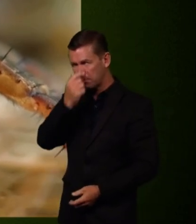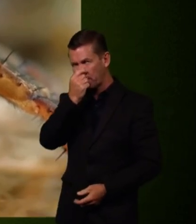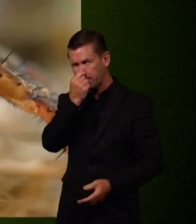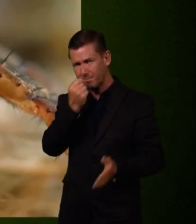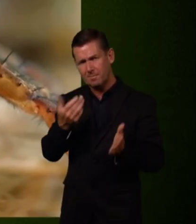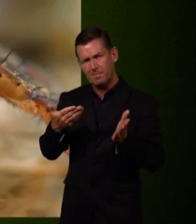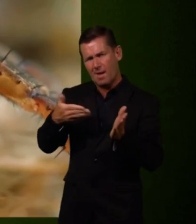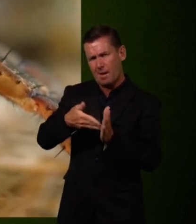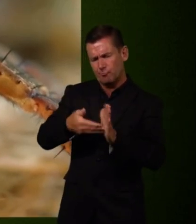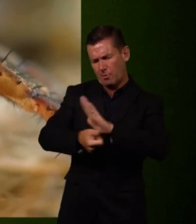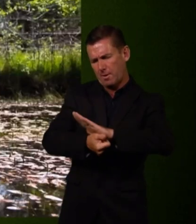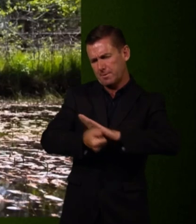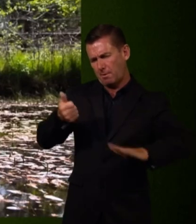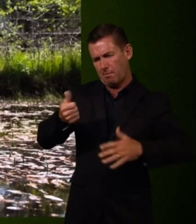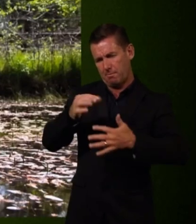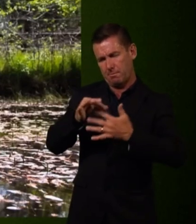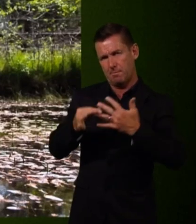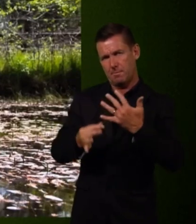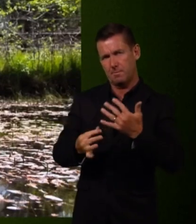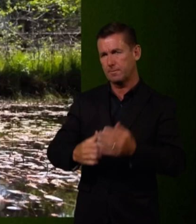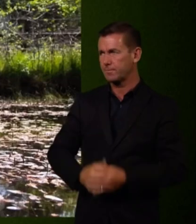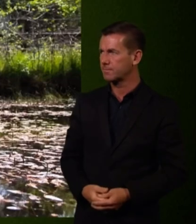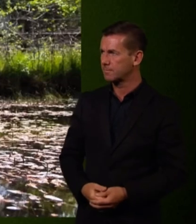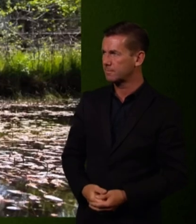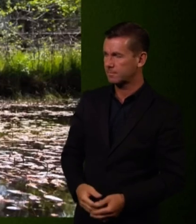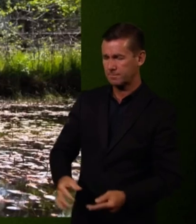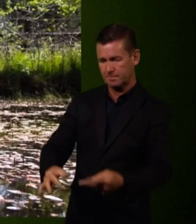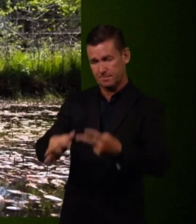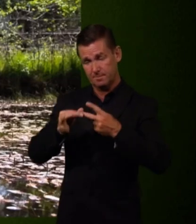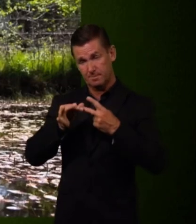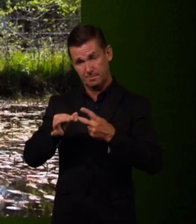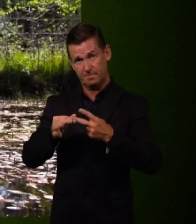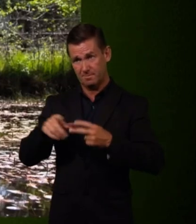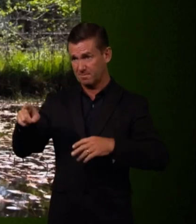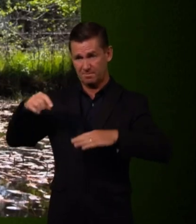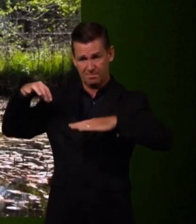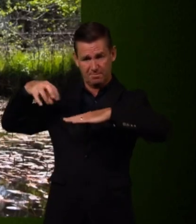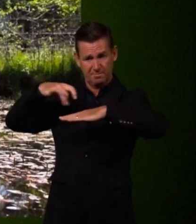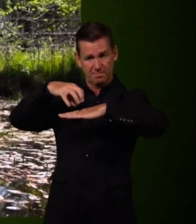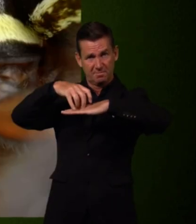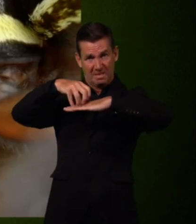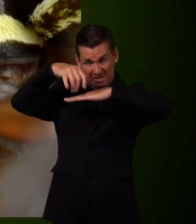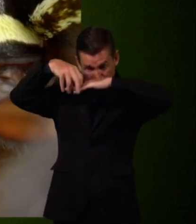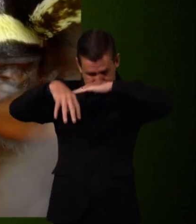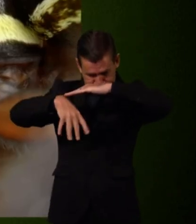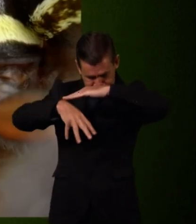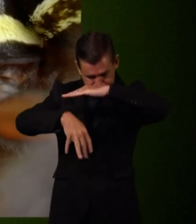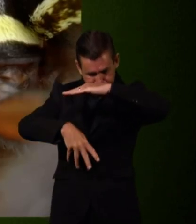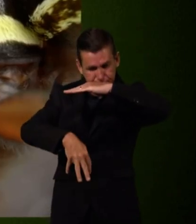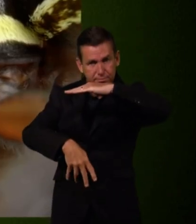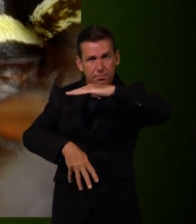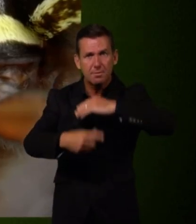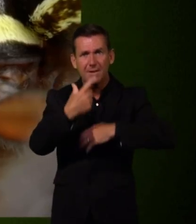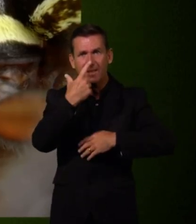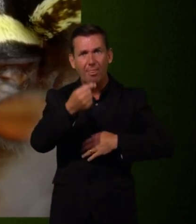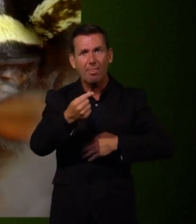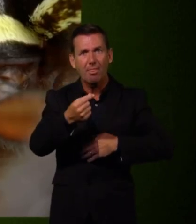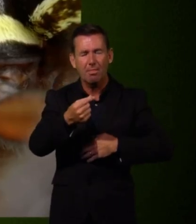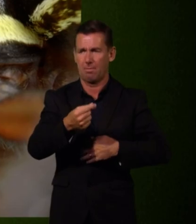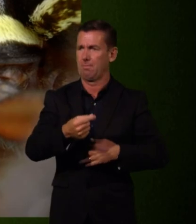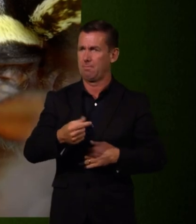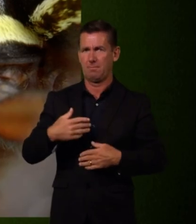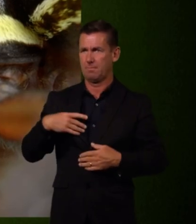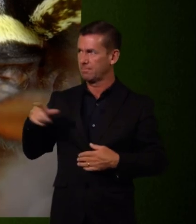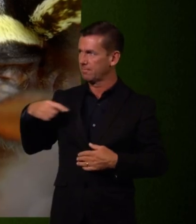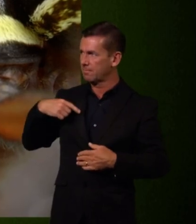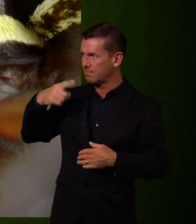tricks up her sleeve. Firstly, these spiders can dive beneath the surface of the water. They're covered in a layer of soft,